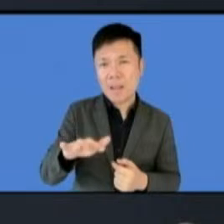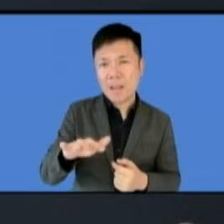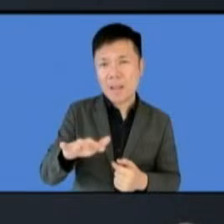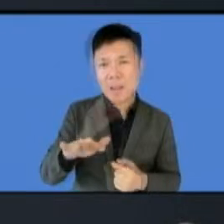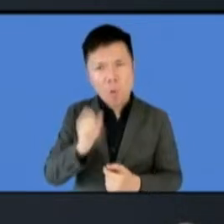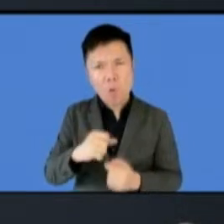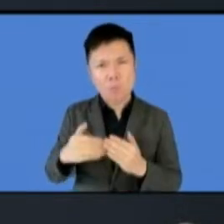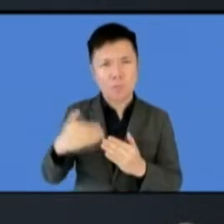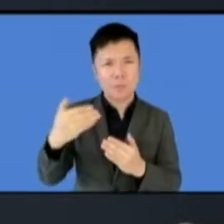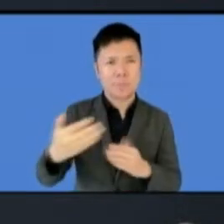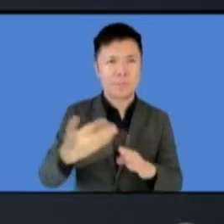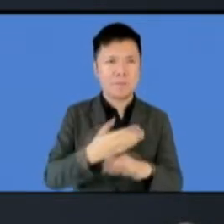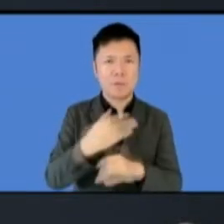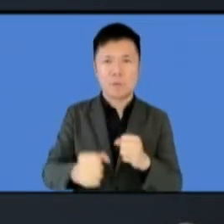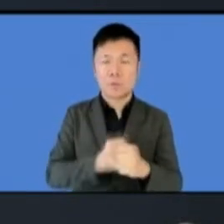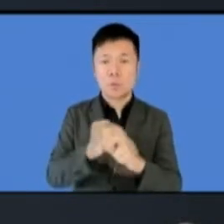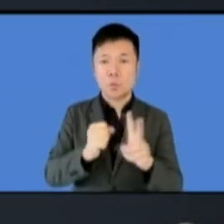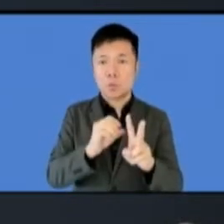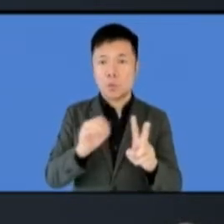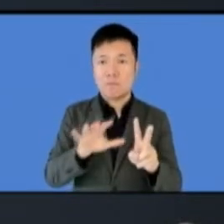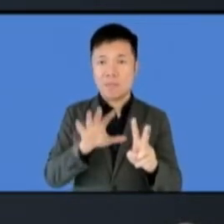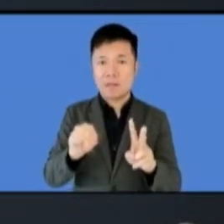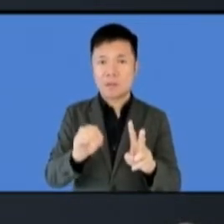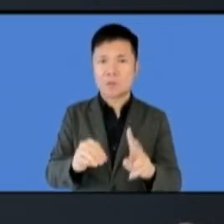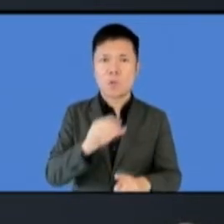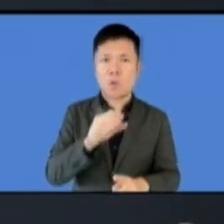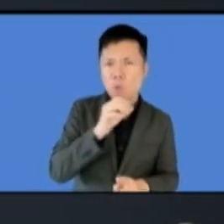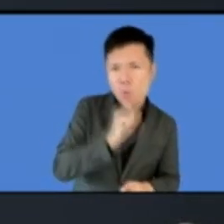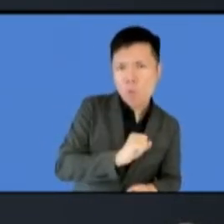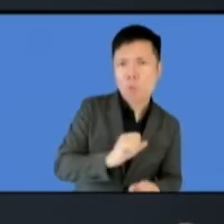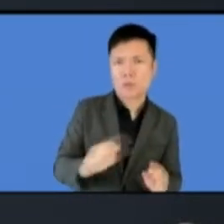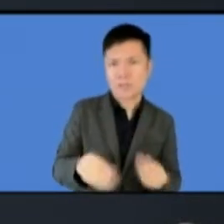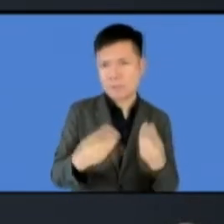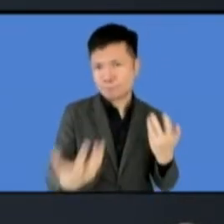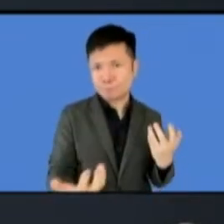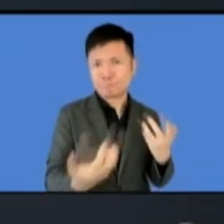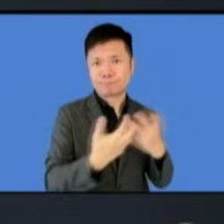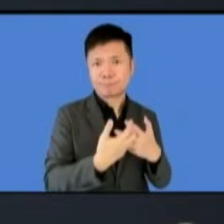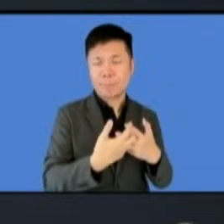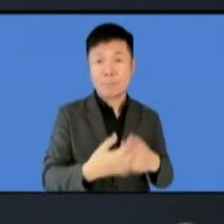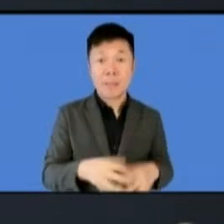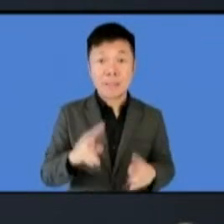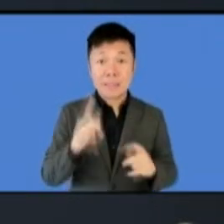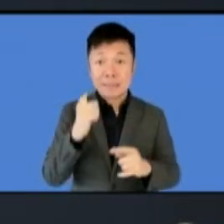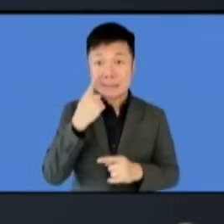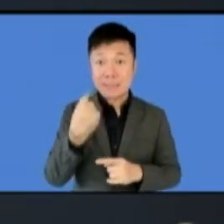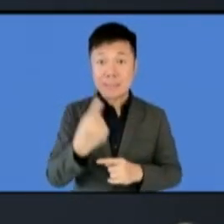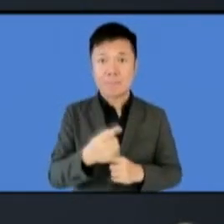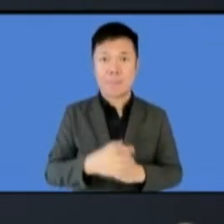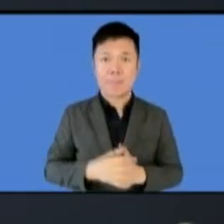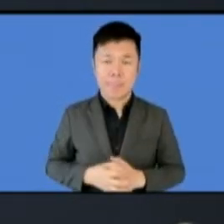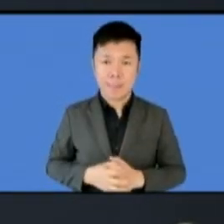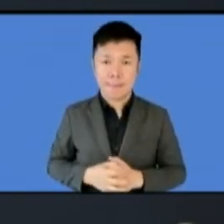of generations together. And the economic case, I would argue, is even more compelling. If you look at most low and middle income